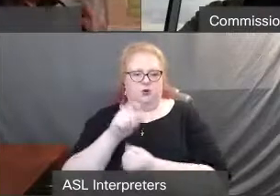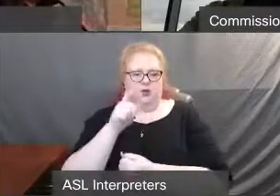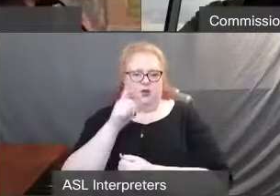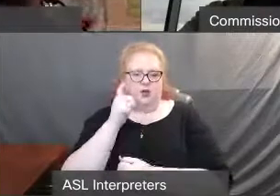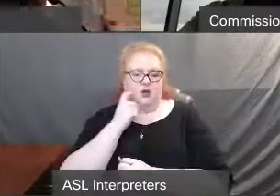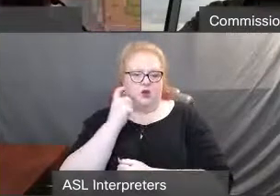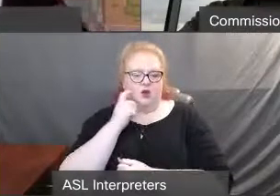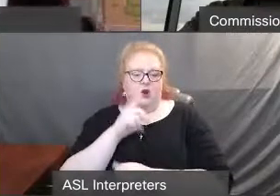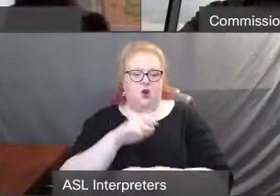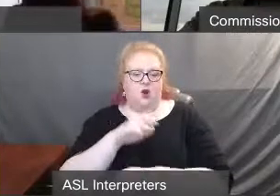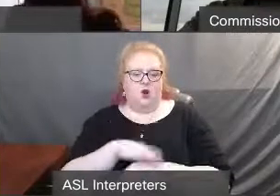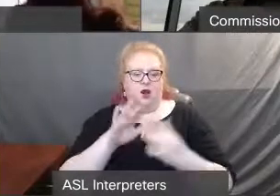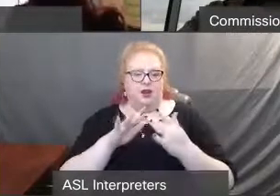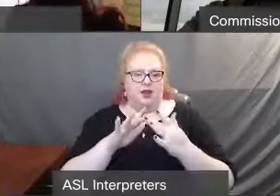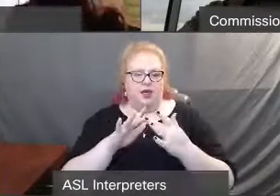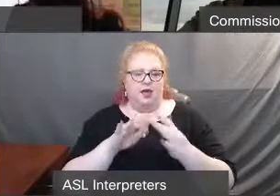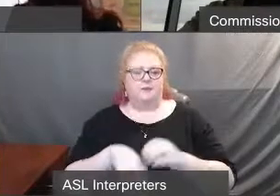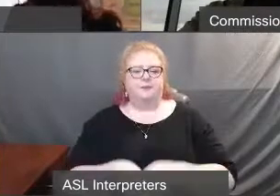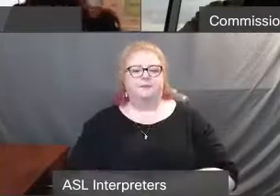the online conference,